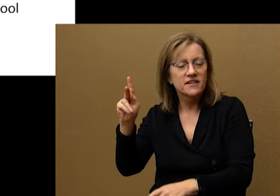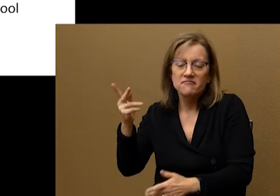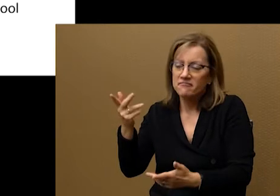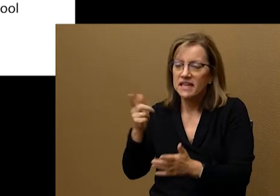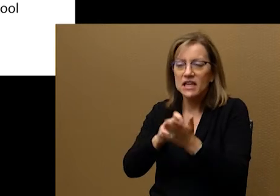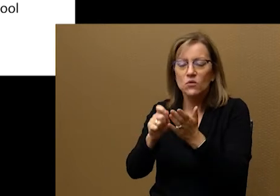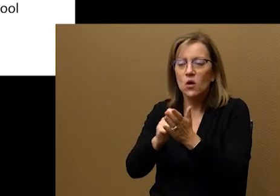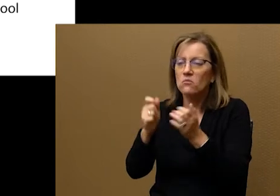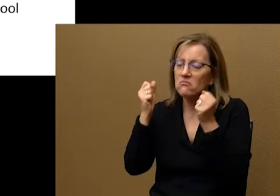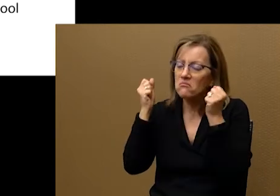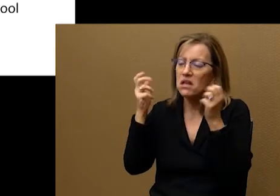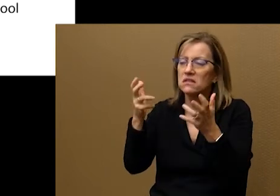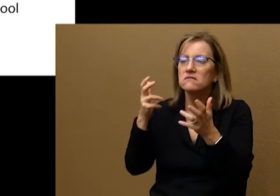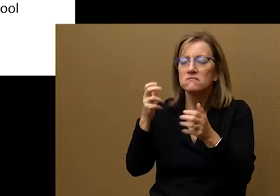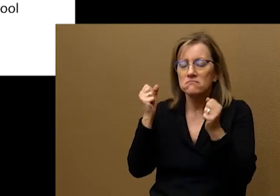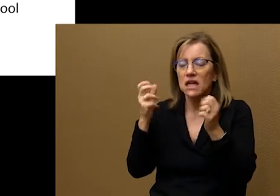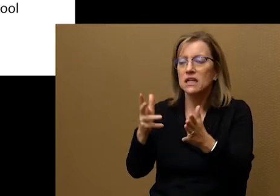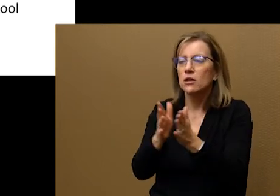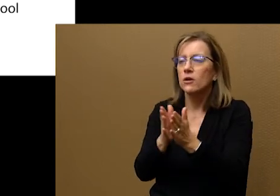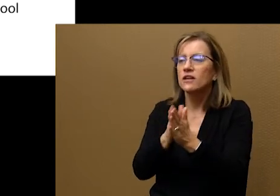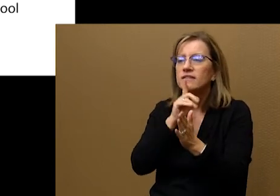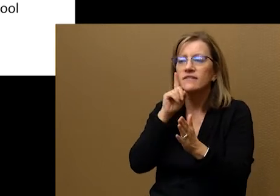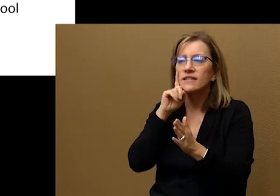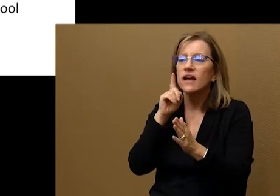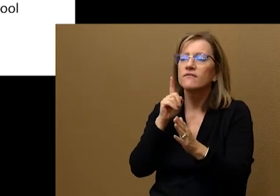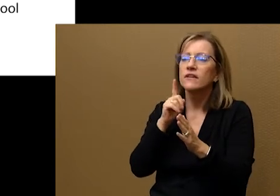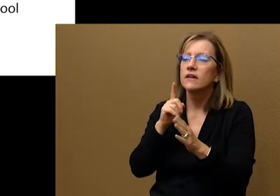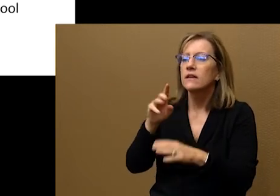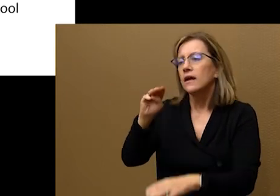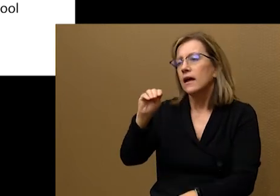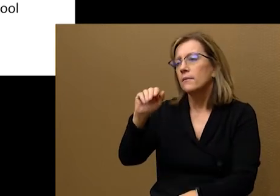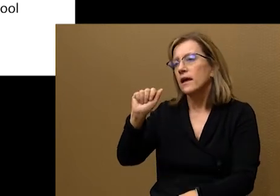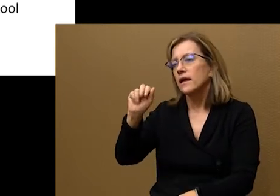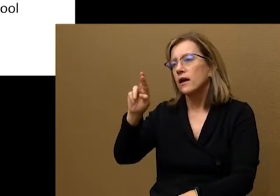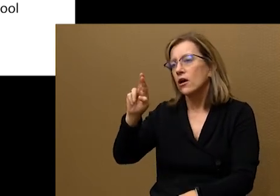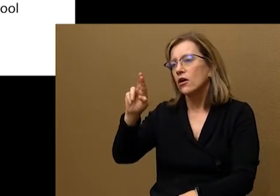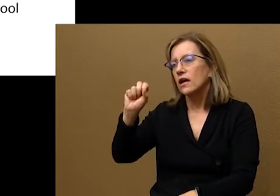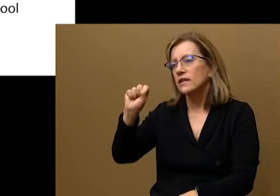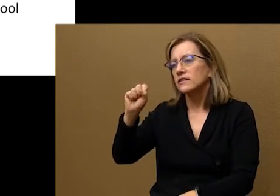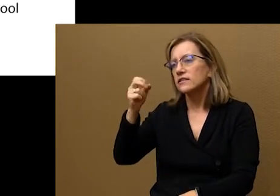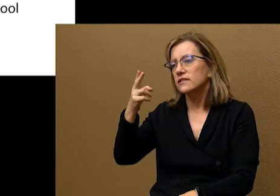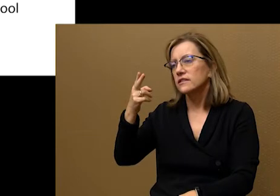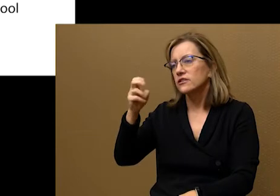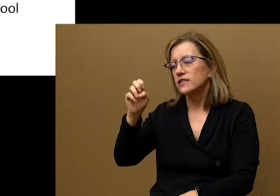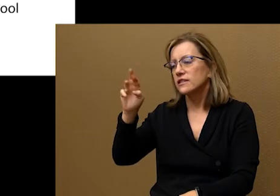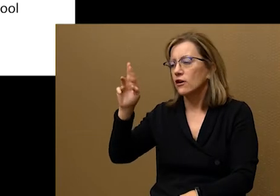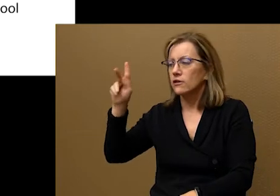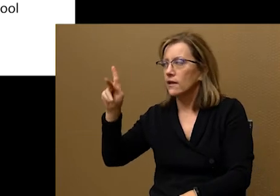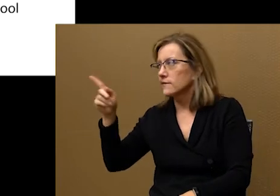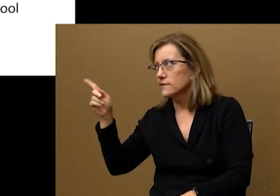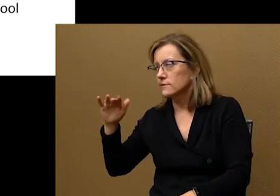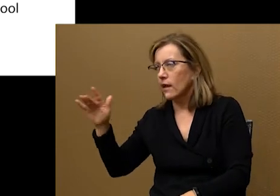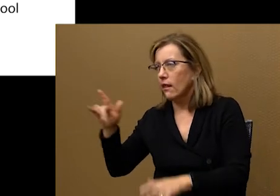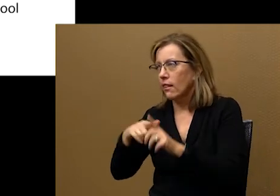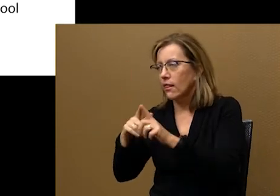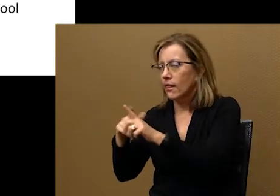name, he's written like 10 million books on deaf education. Mark Marshak,